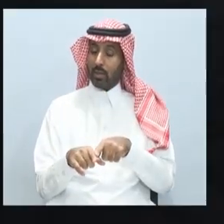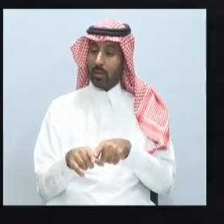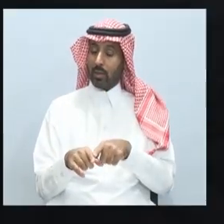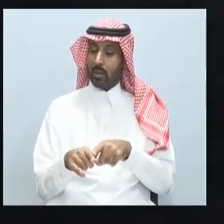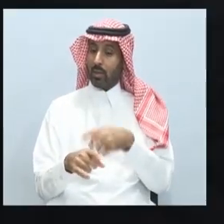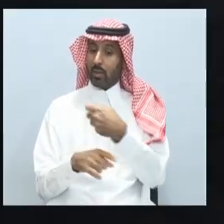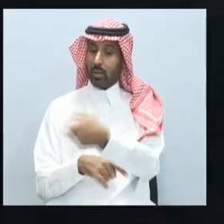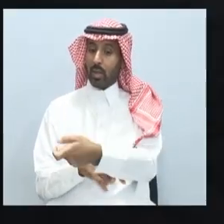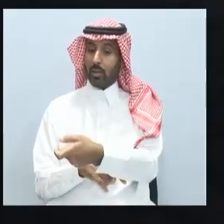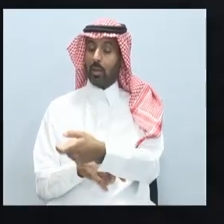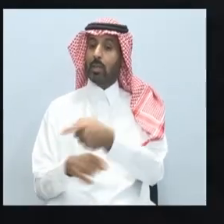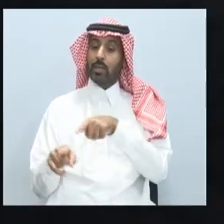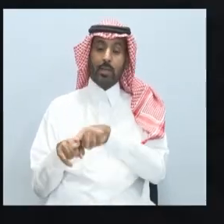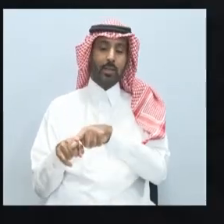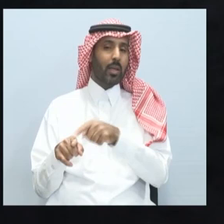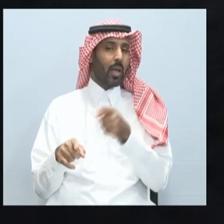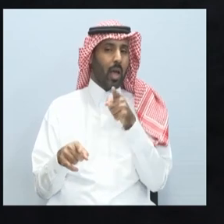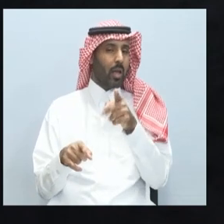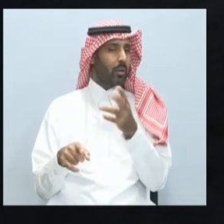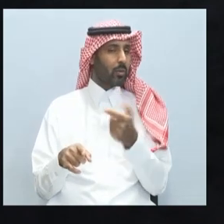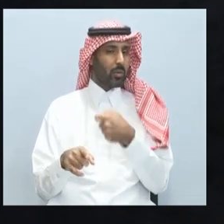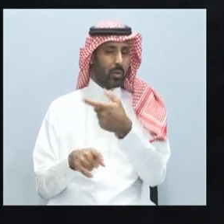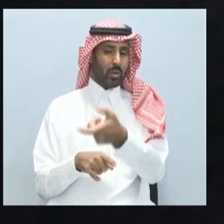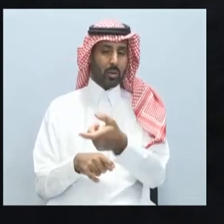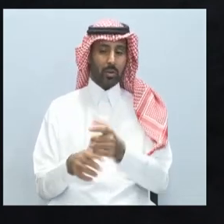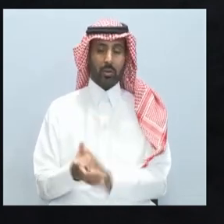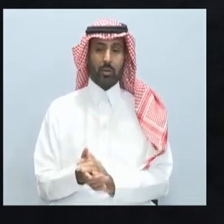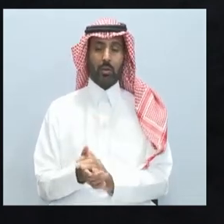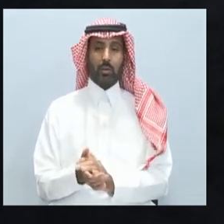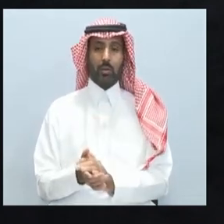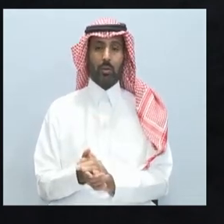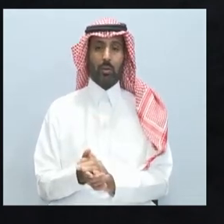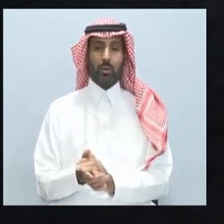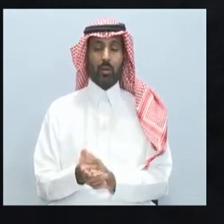What can it be? Just think about the many things or